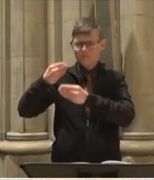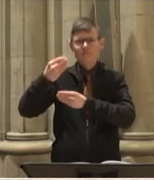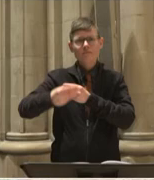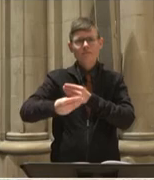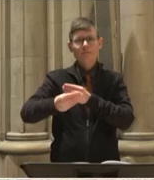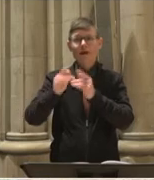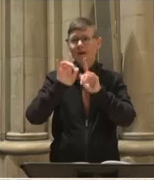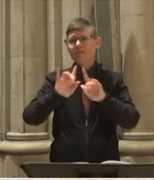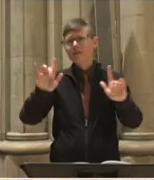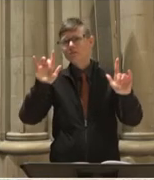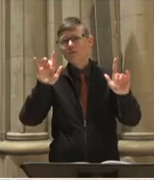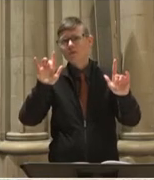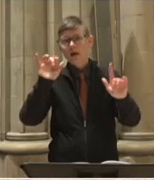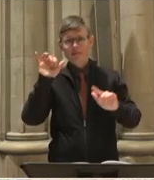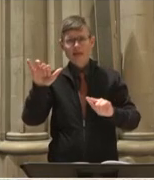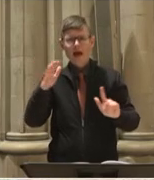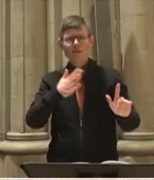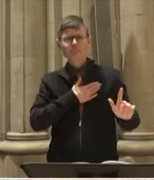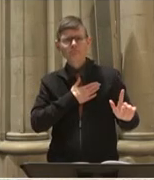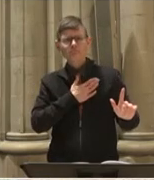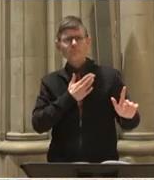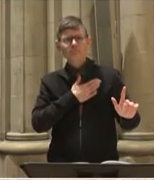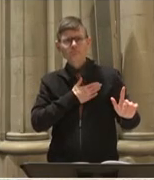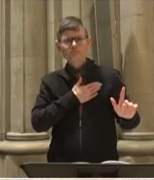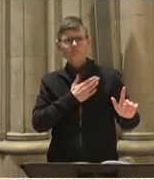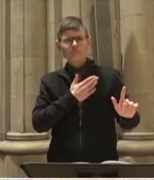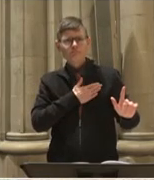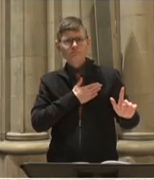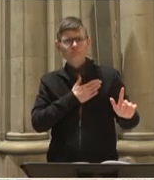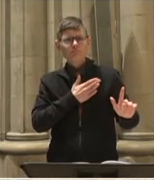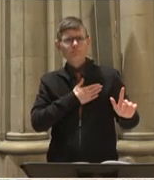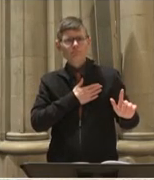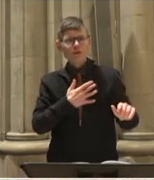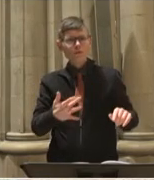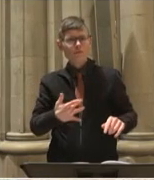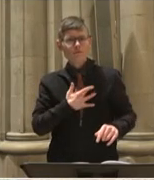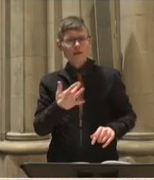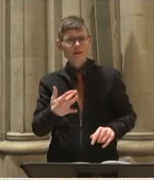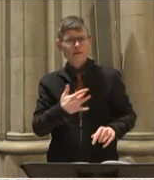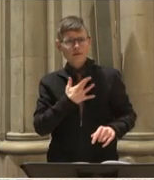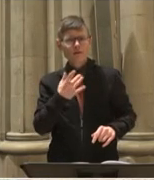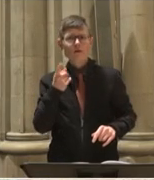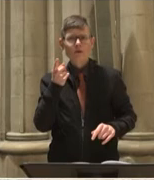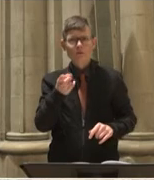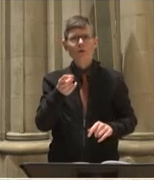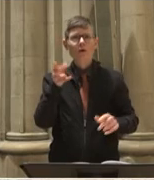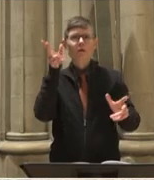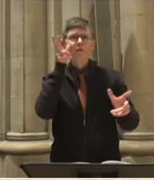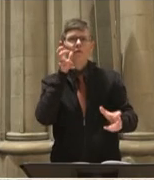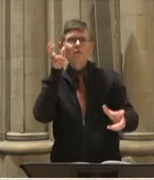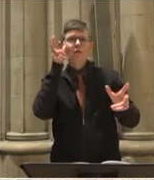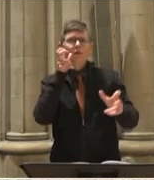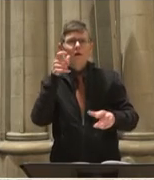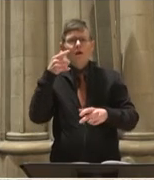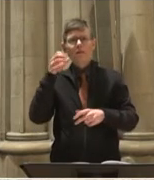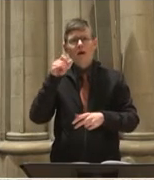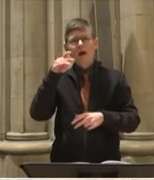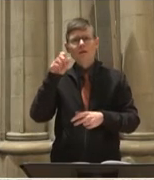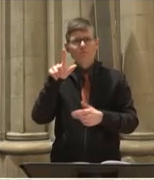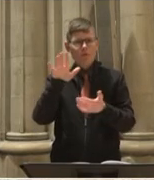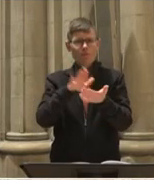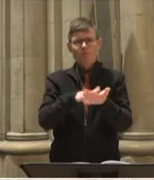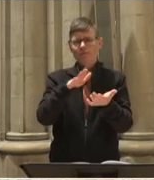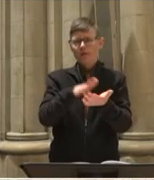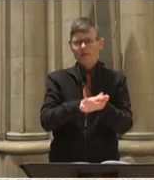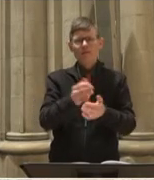the pounding that you feel in your heart as you take in the gospel rhythms, now I